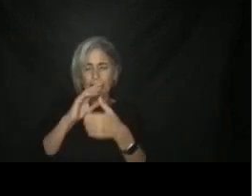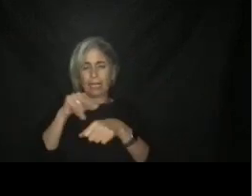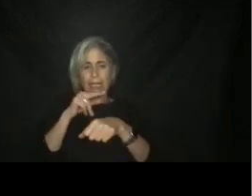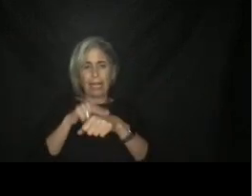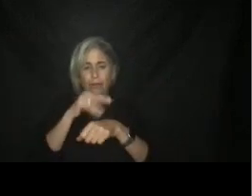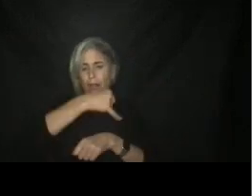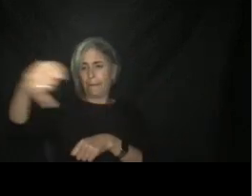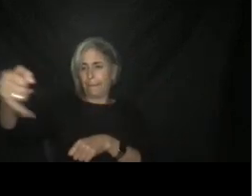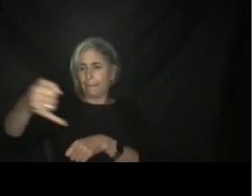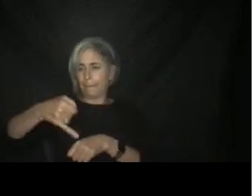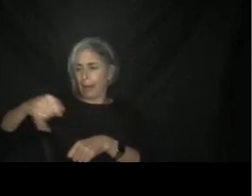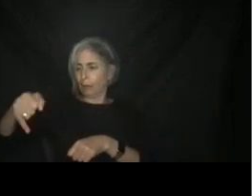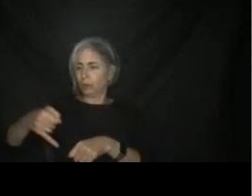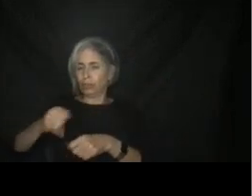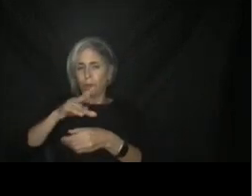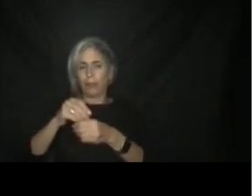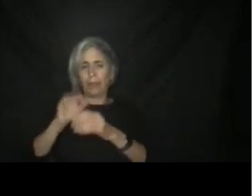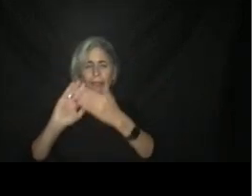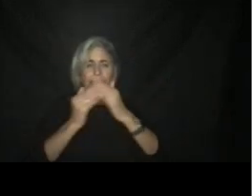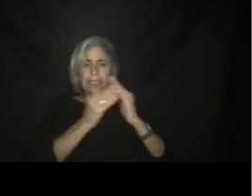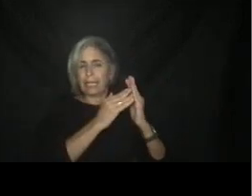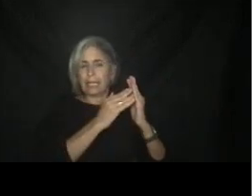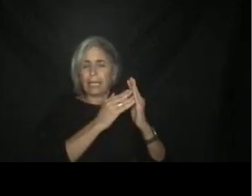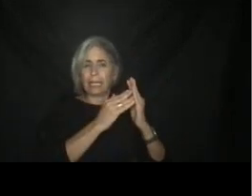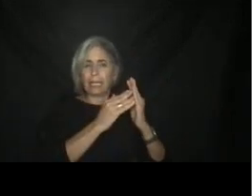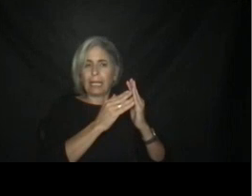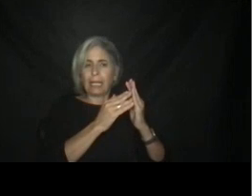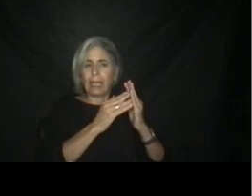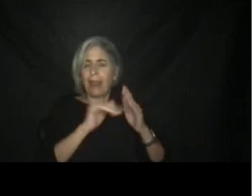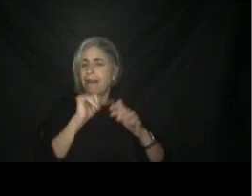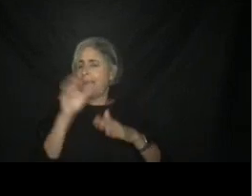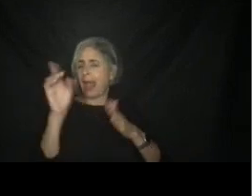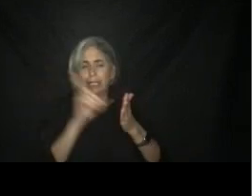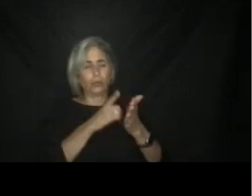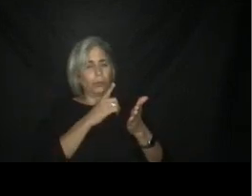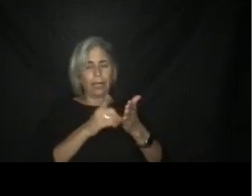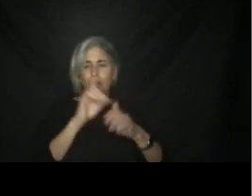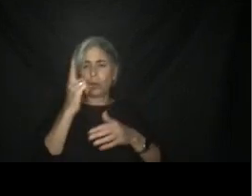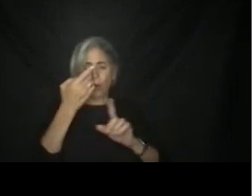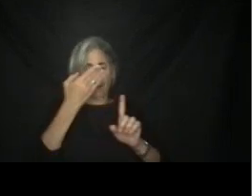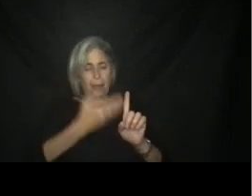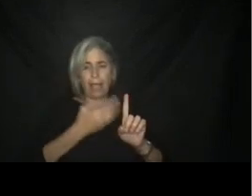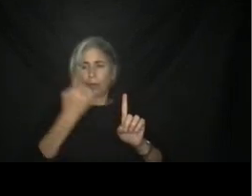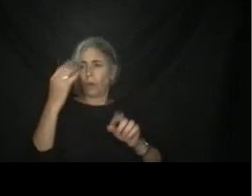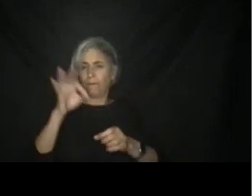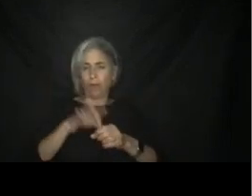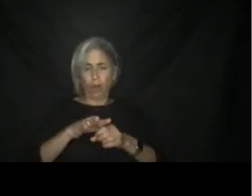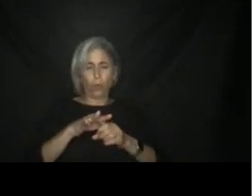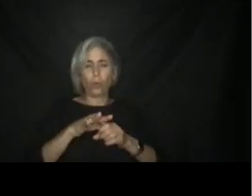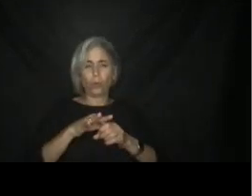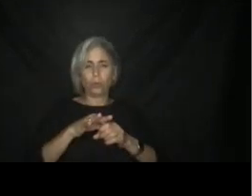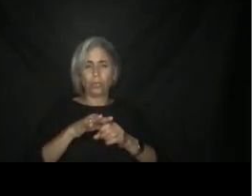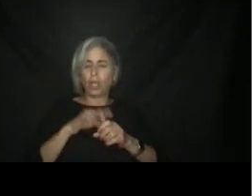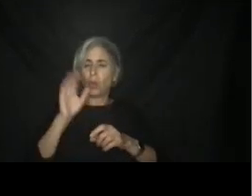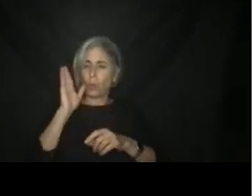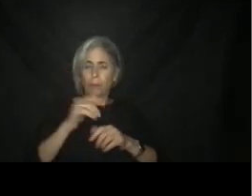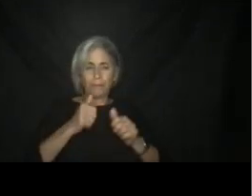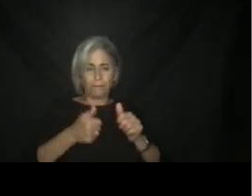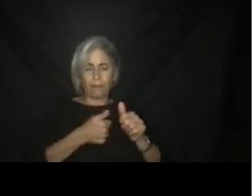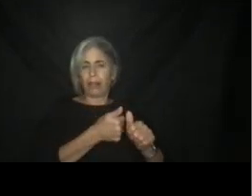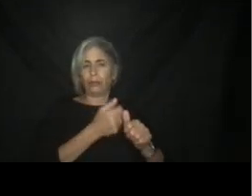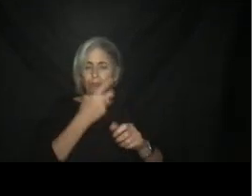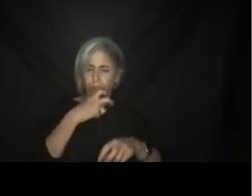of the neighborhoods within the city. The principle of non-discrimination and one man, one vote shall be adhered to